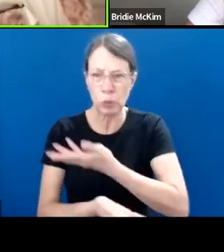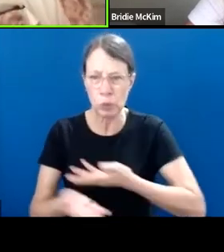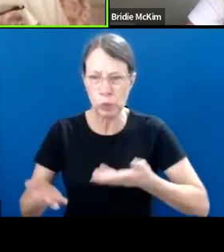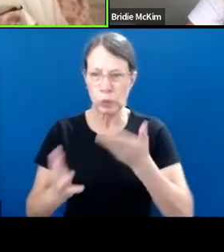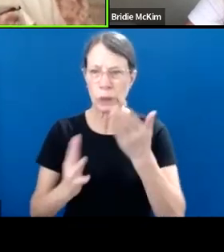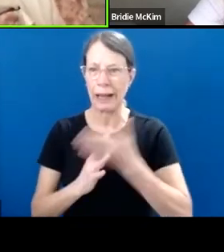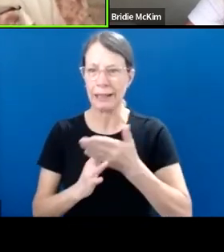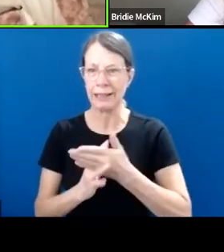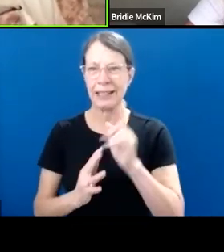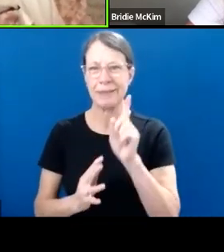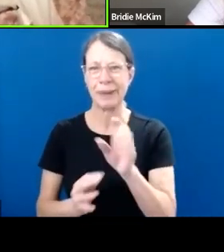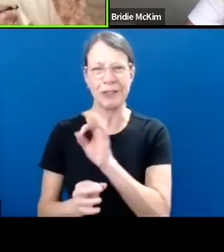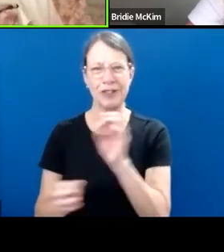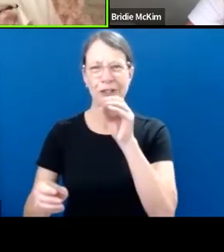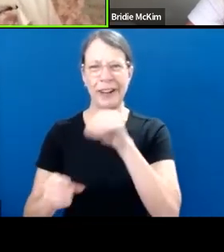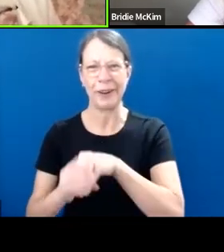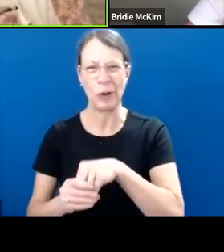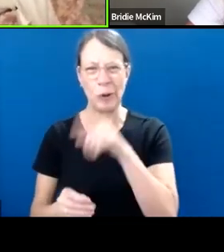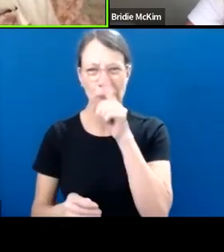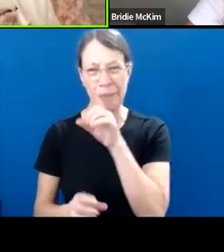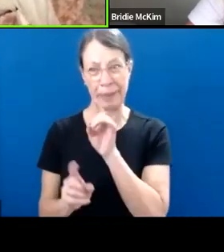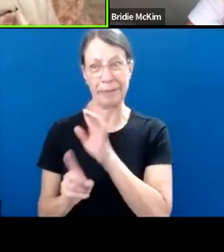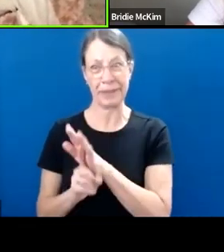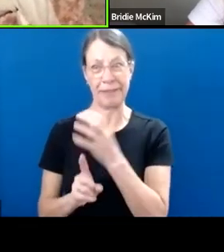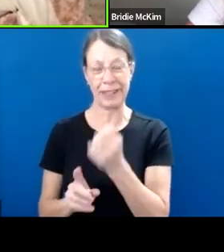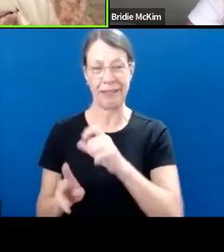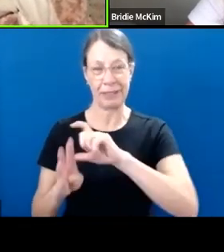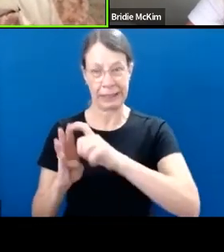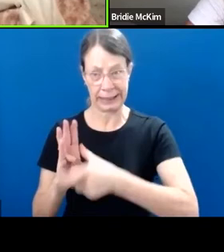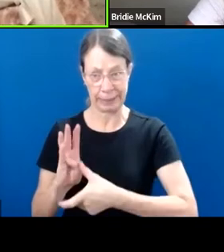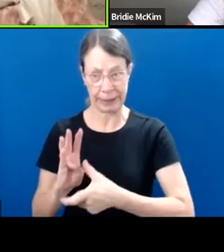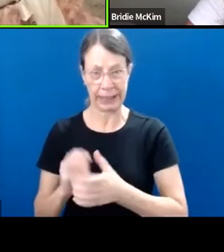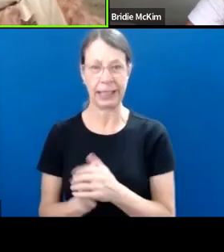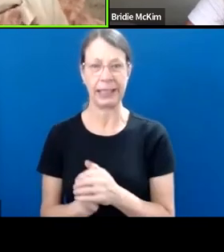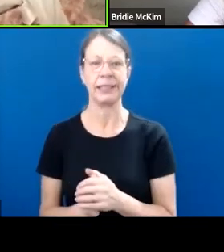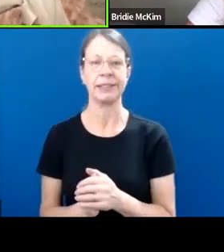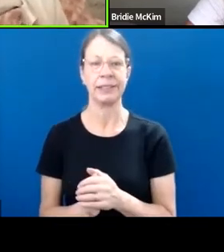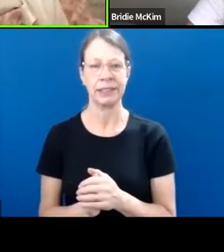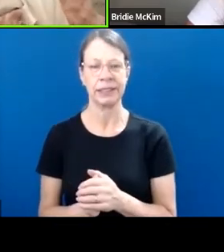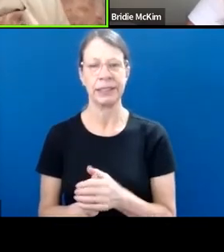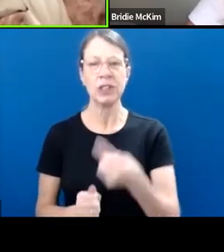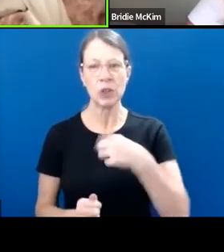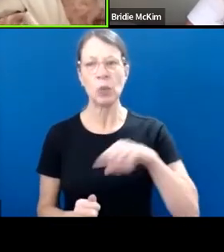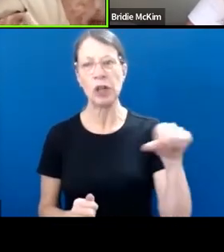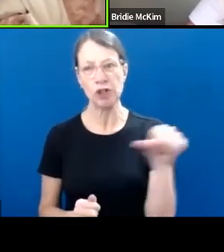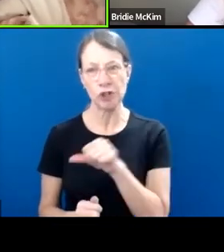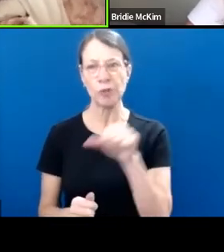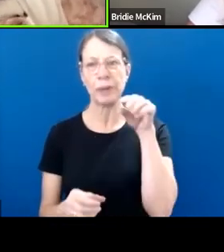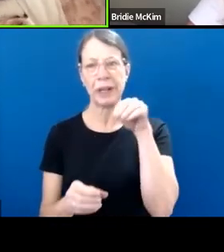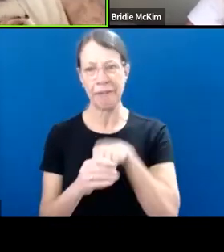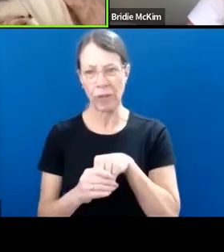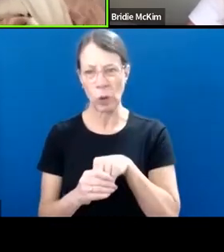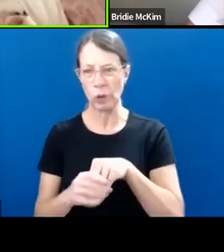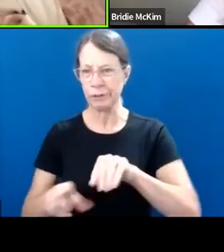And I think so we need to make ourselves present at those